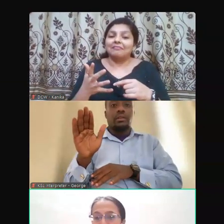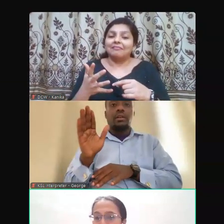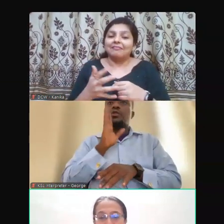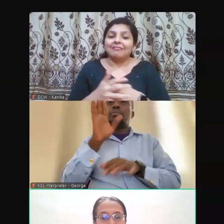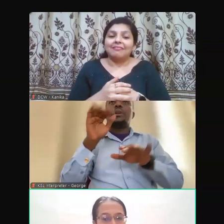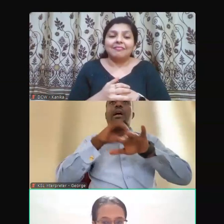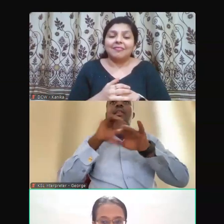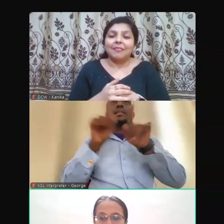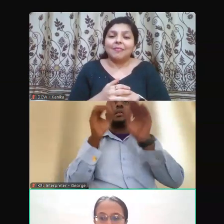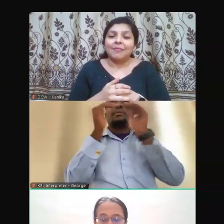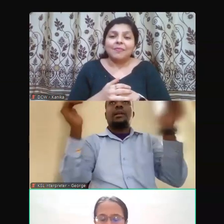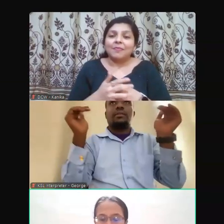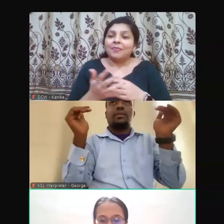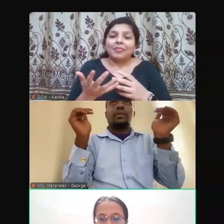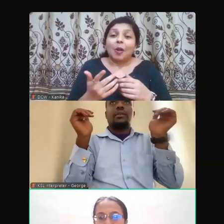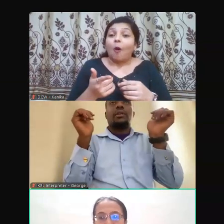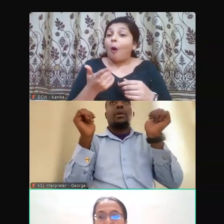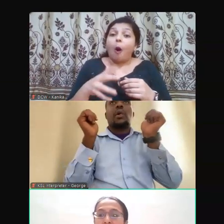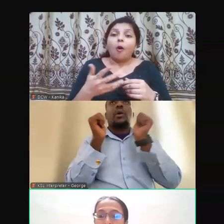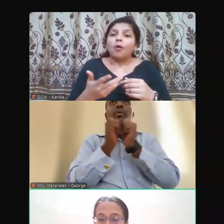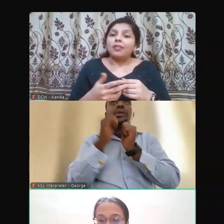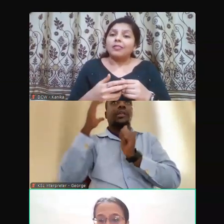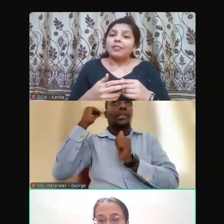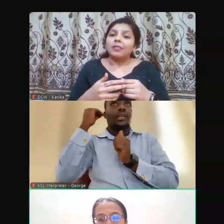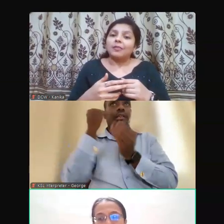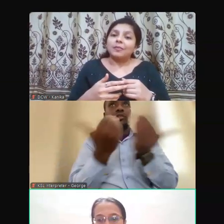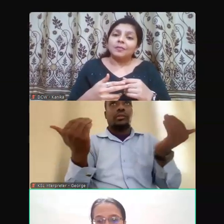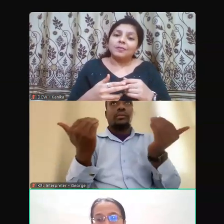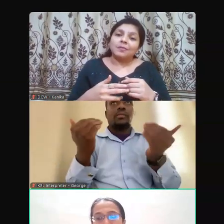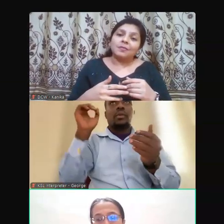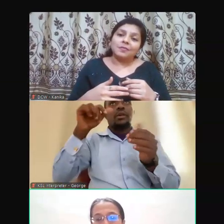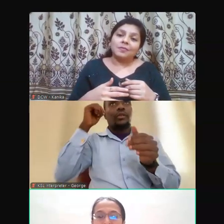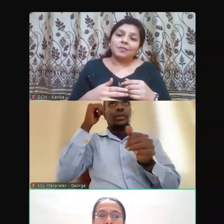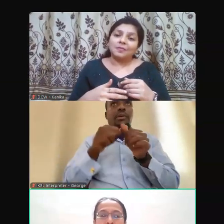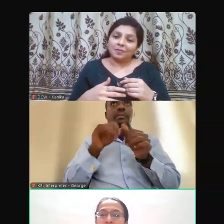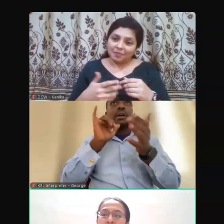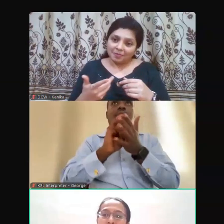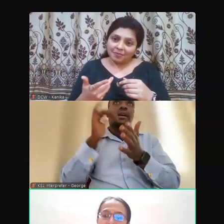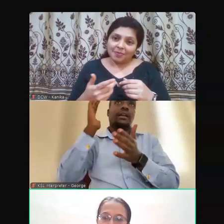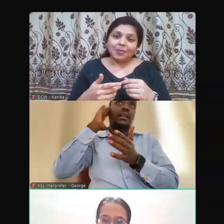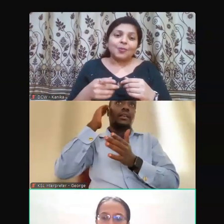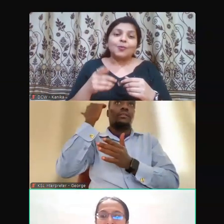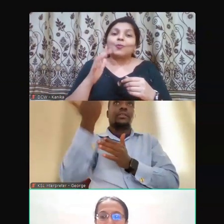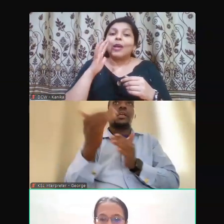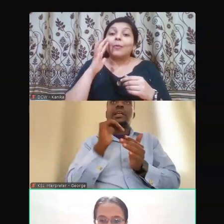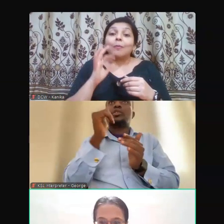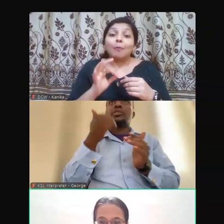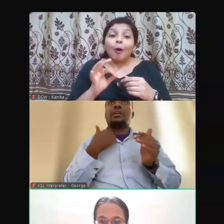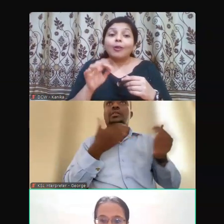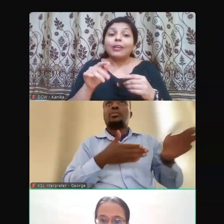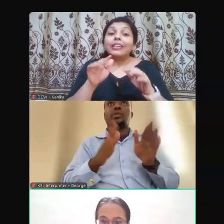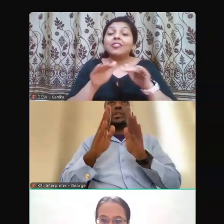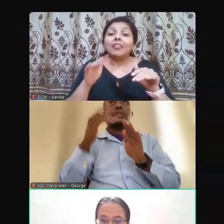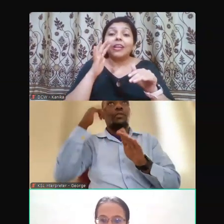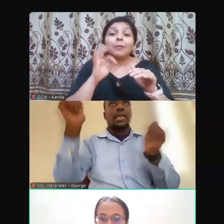level with with the hearing children. We should remember that a deaf child does not have the opportunity for incidental